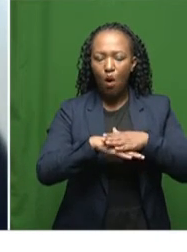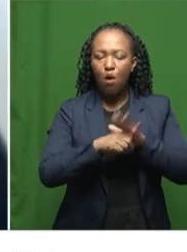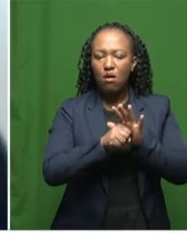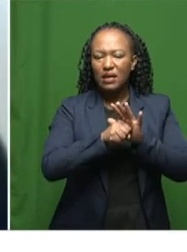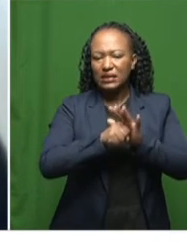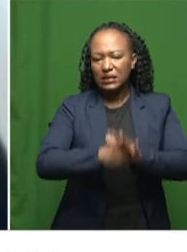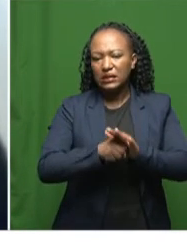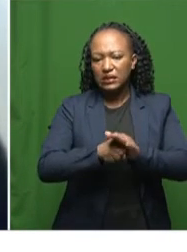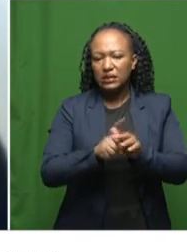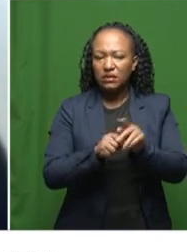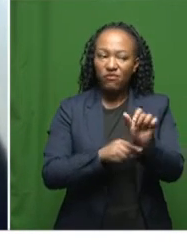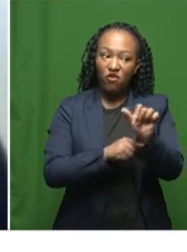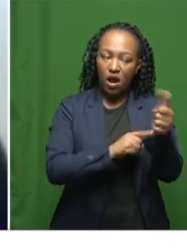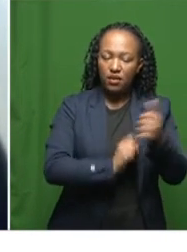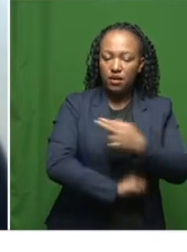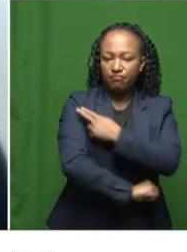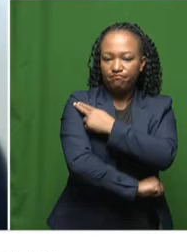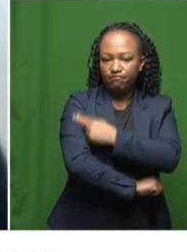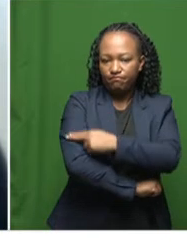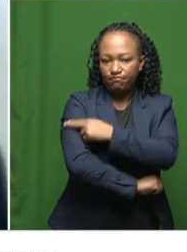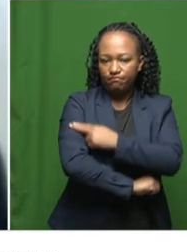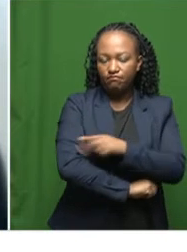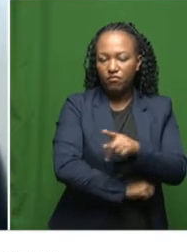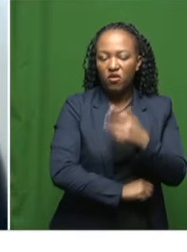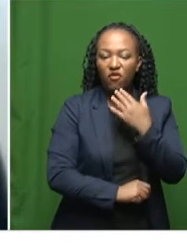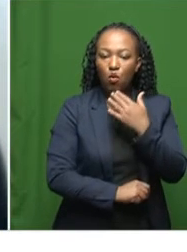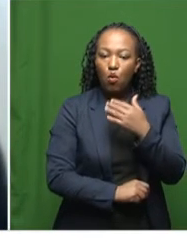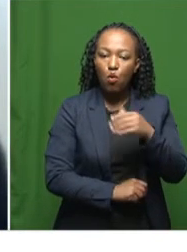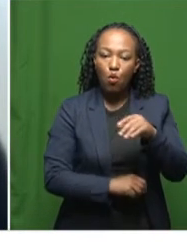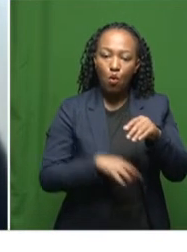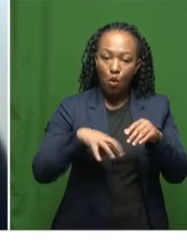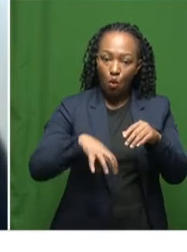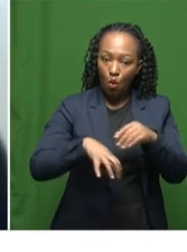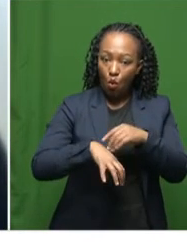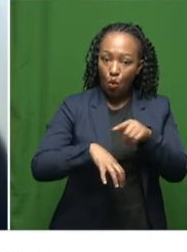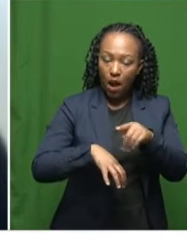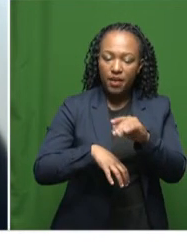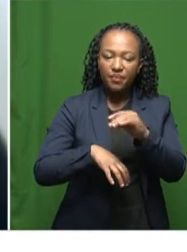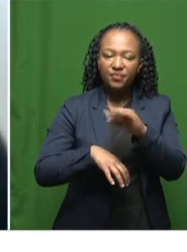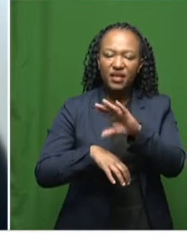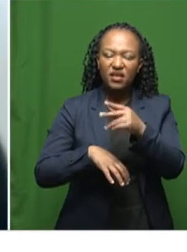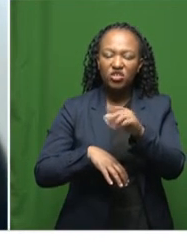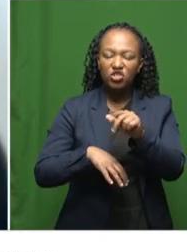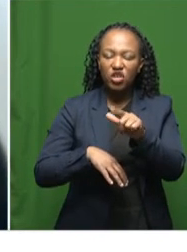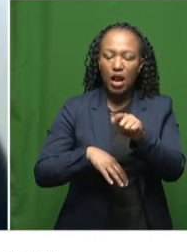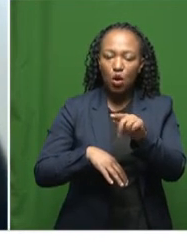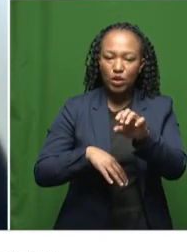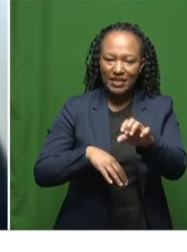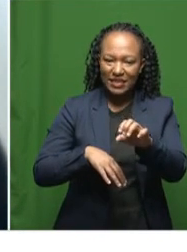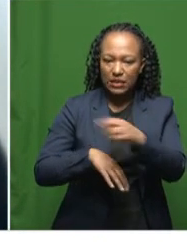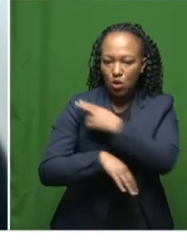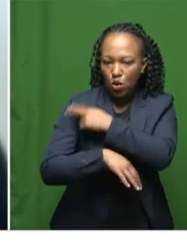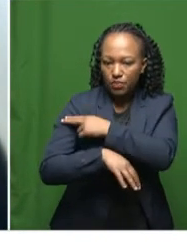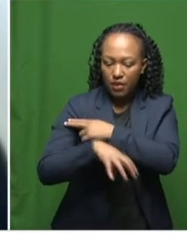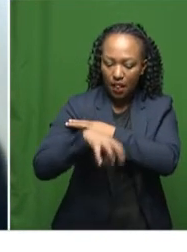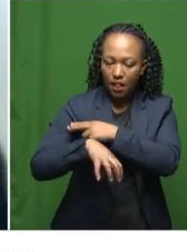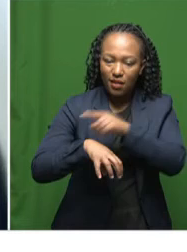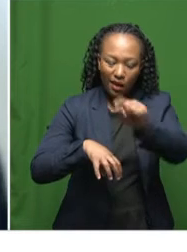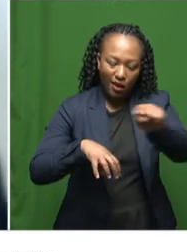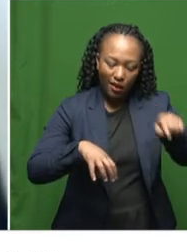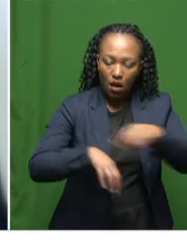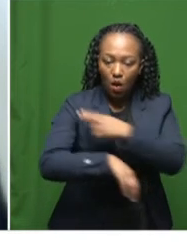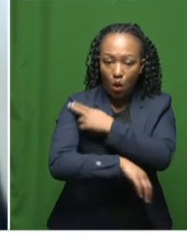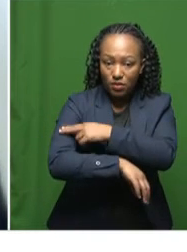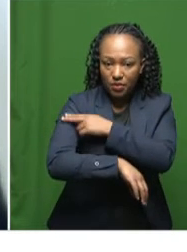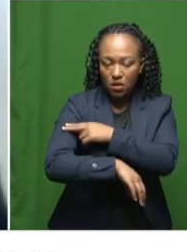pressure on other institutions around Charlotte. So we are busy now getting spaces outside the hospital,